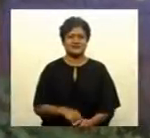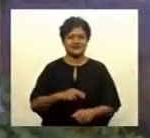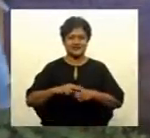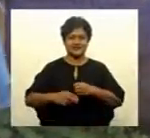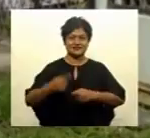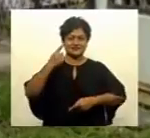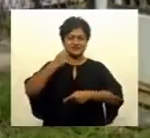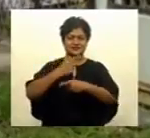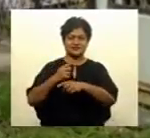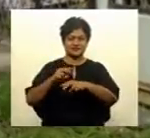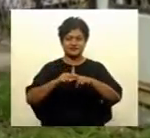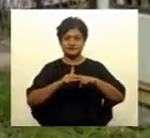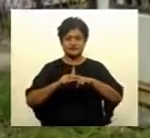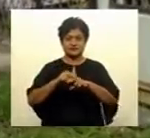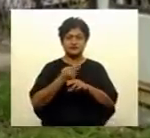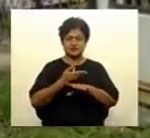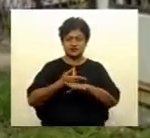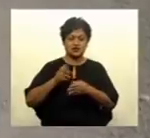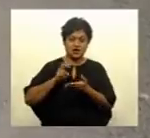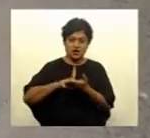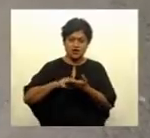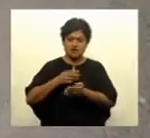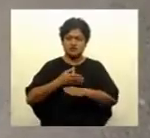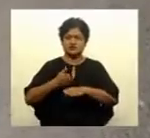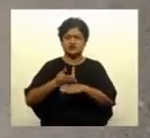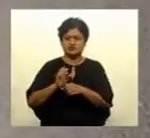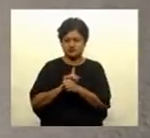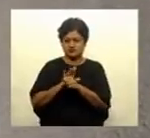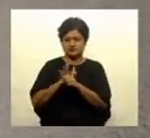In the news tonight, Fiji records new daily toll.